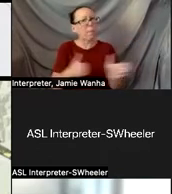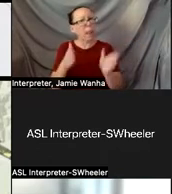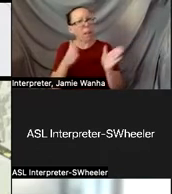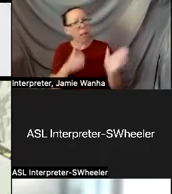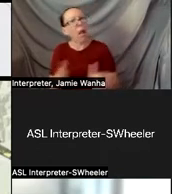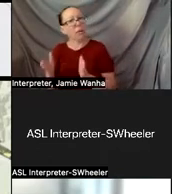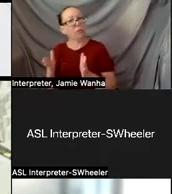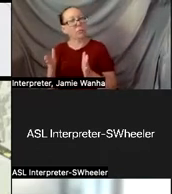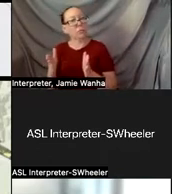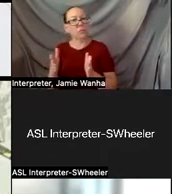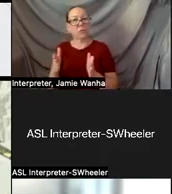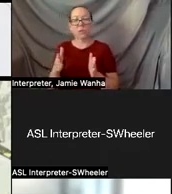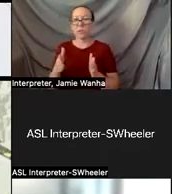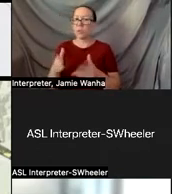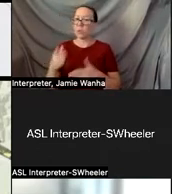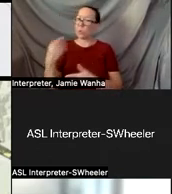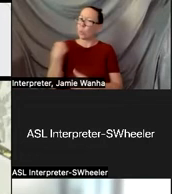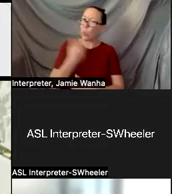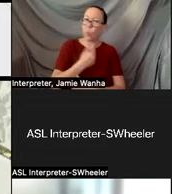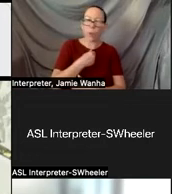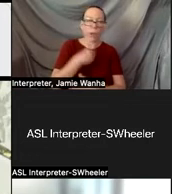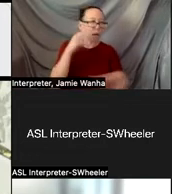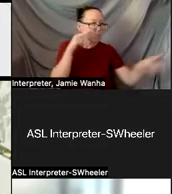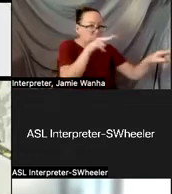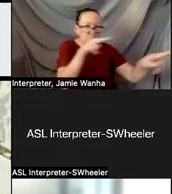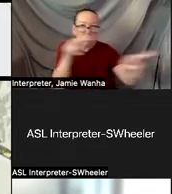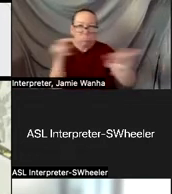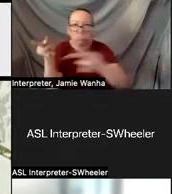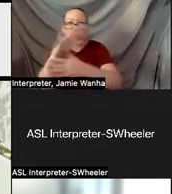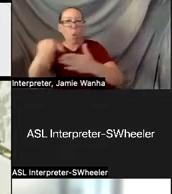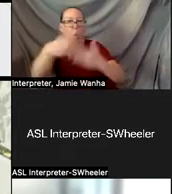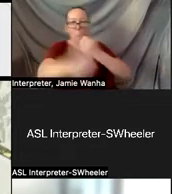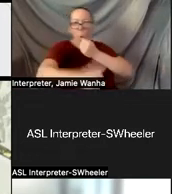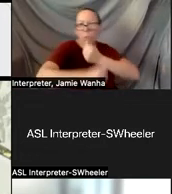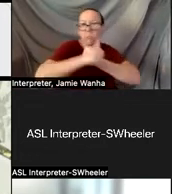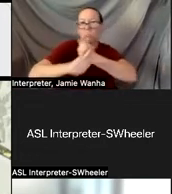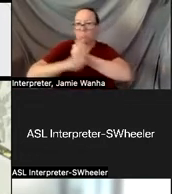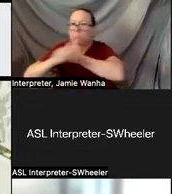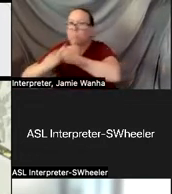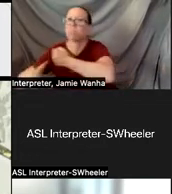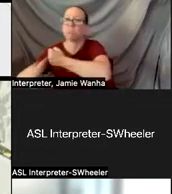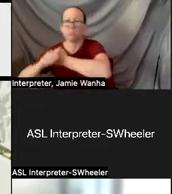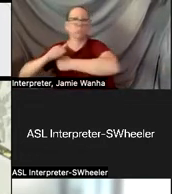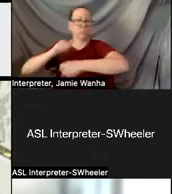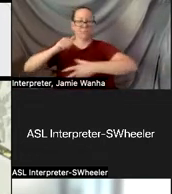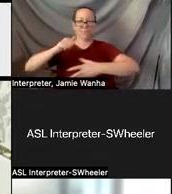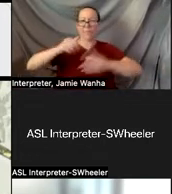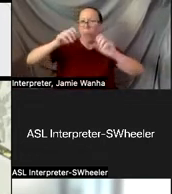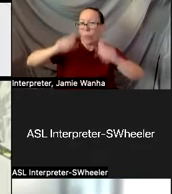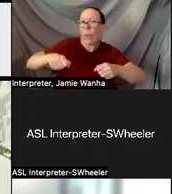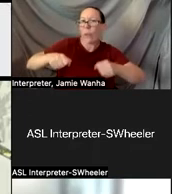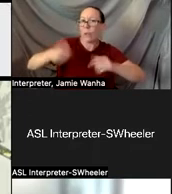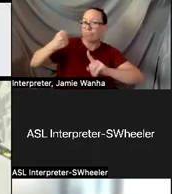We take an all hazards approach, of course, and we look at all the different types of disasters that could affect San Diego. And we put